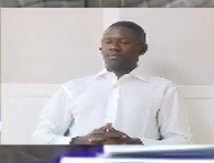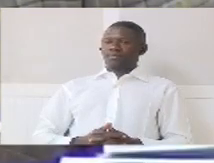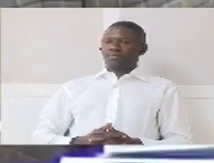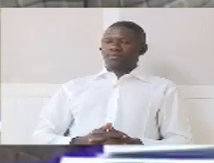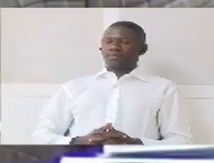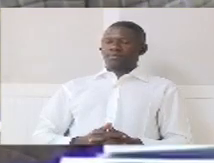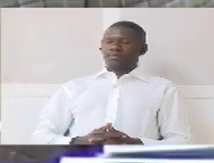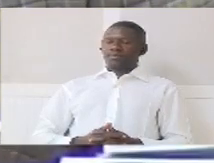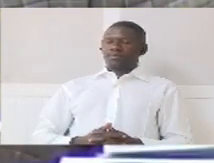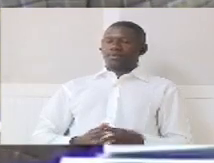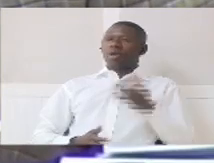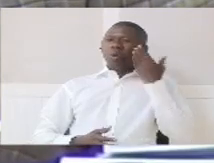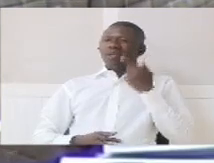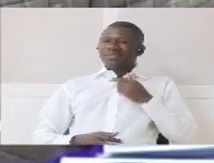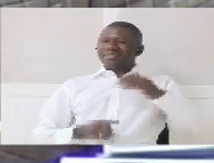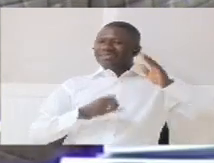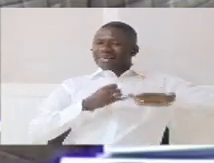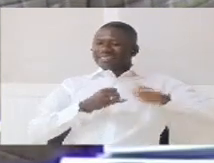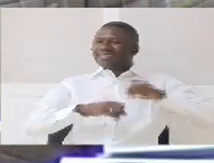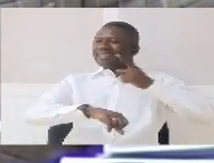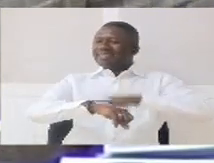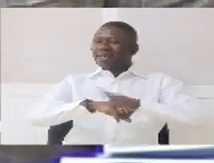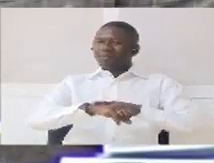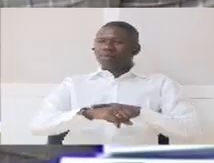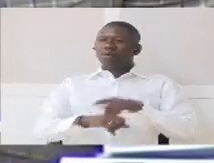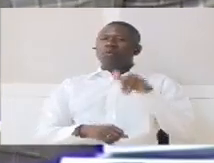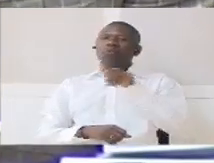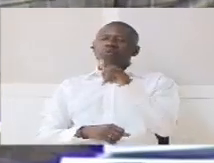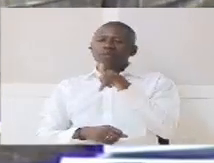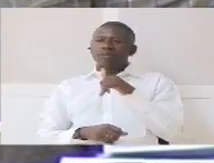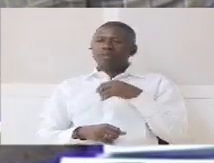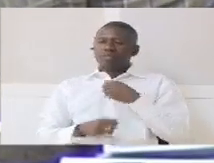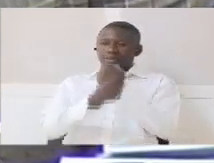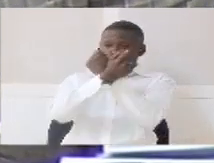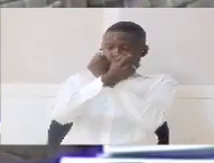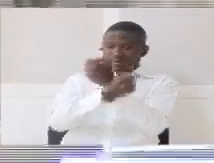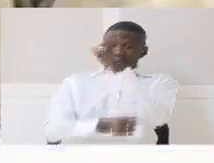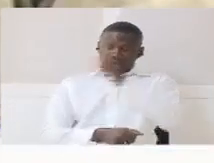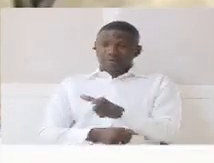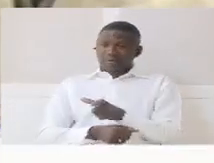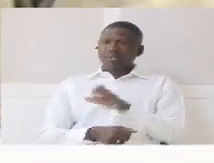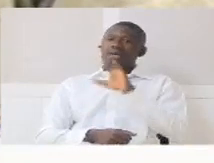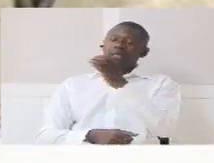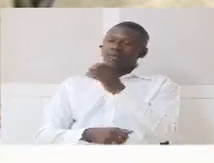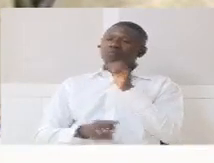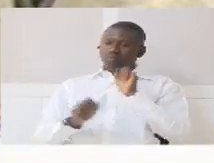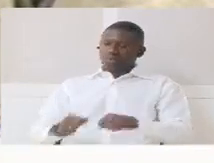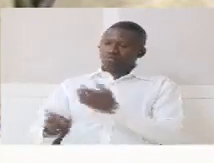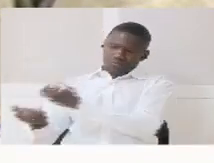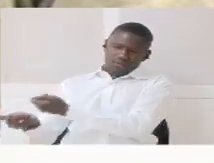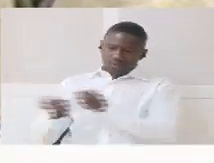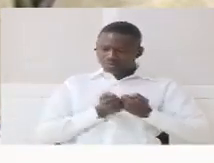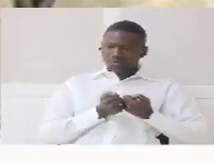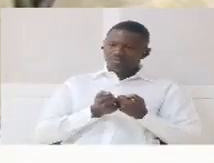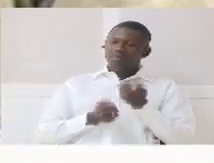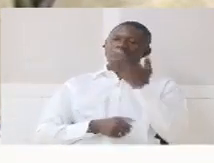When is the latest time in which a prisoner can be removed from the prison? What is malo wato ti me ya